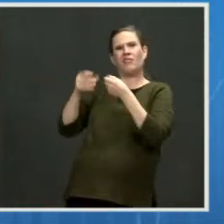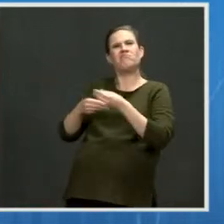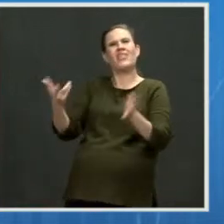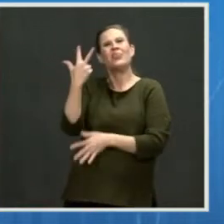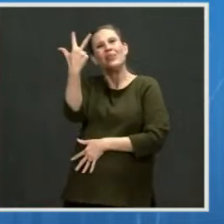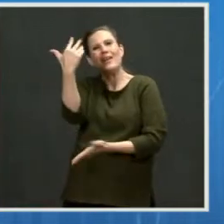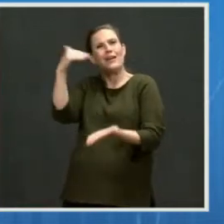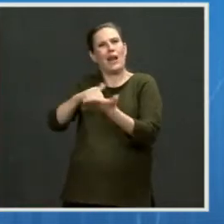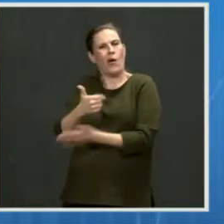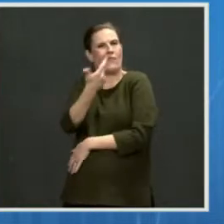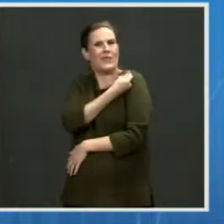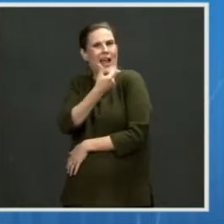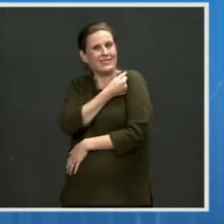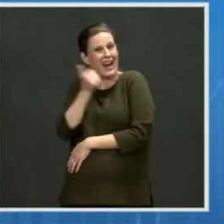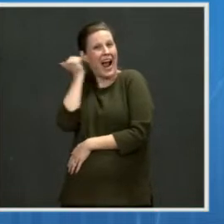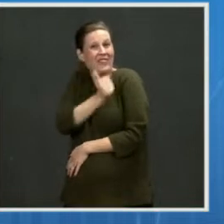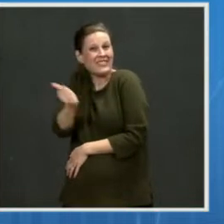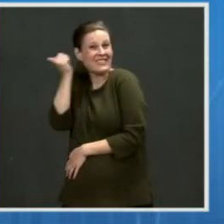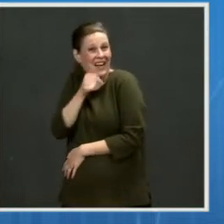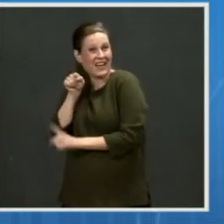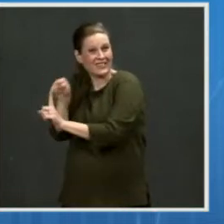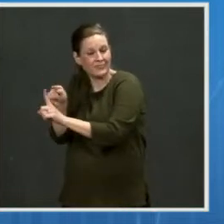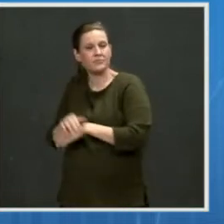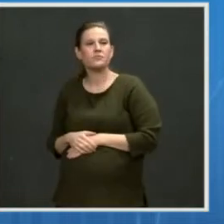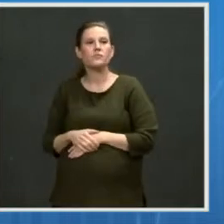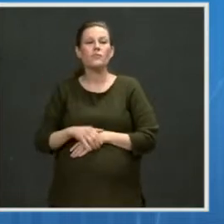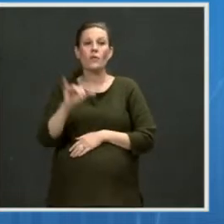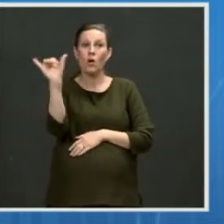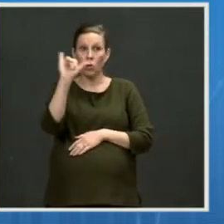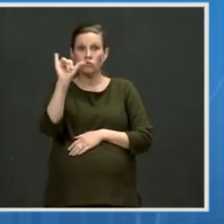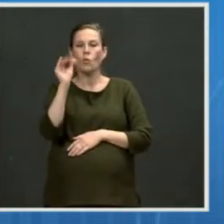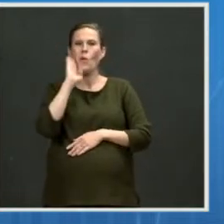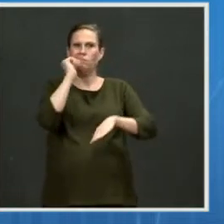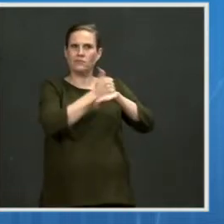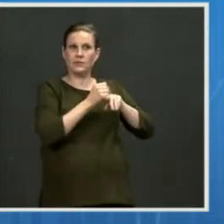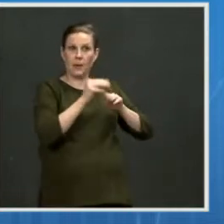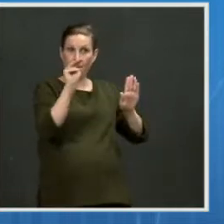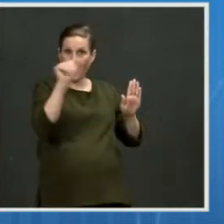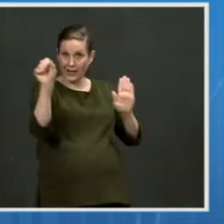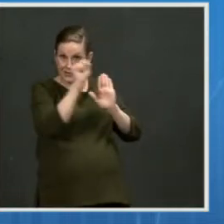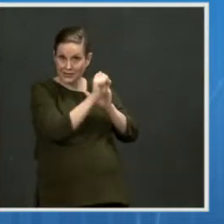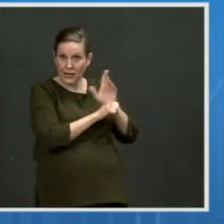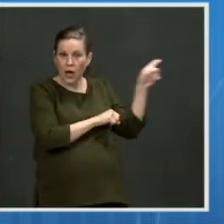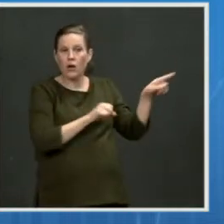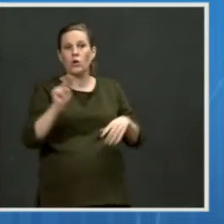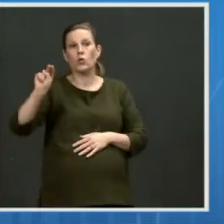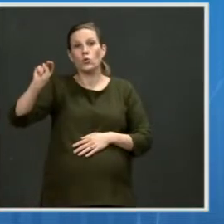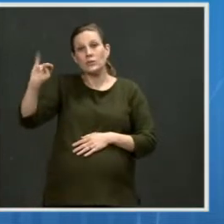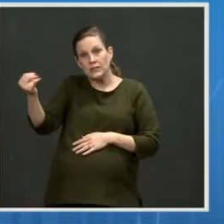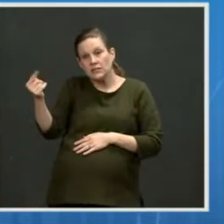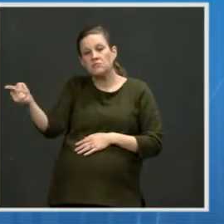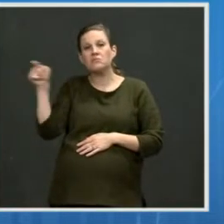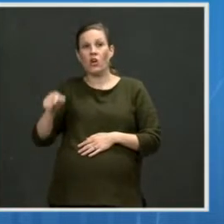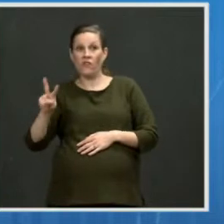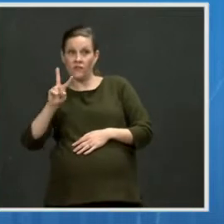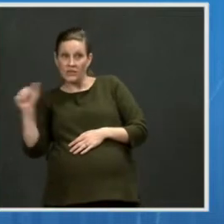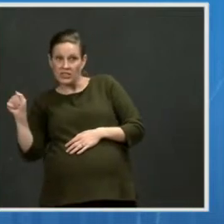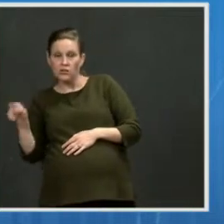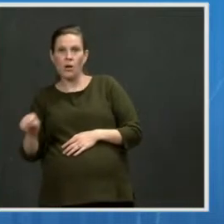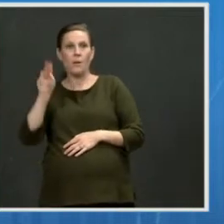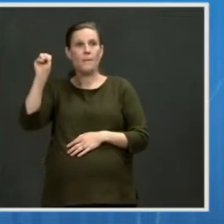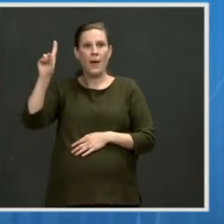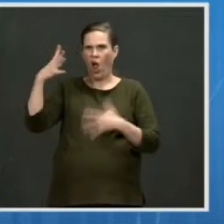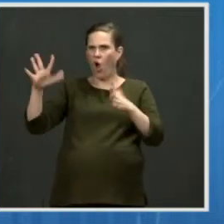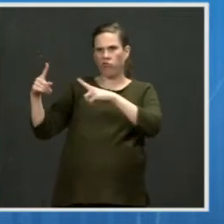announced sites in Massachusetts, New Jersey, Virginia, and Washington are now all open and fully operational. In total, we've opened 25